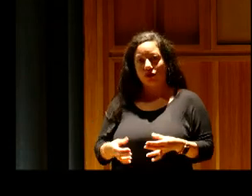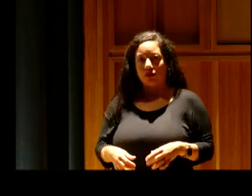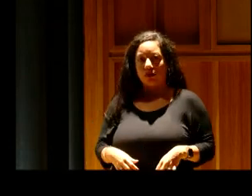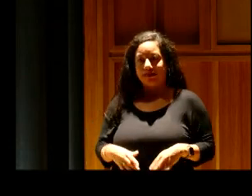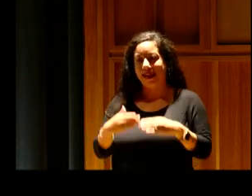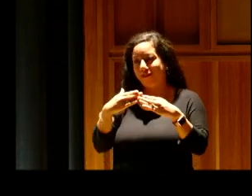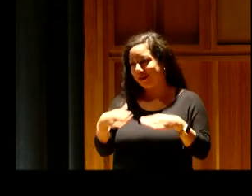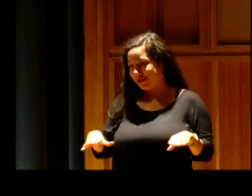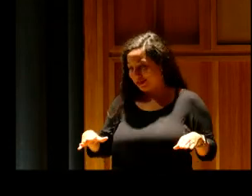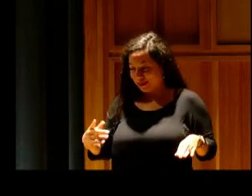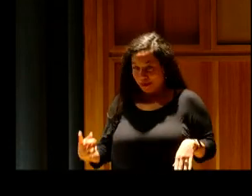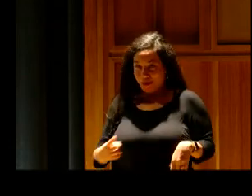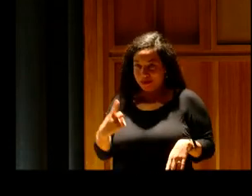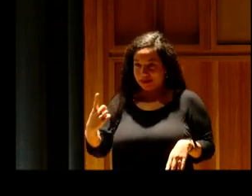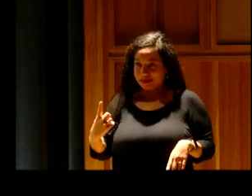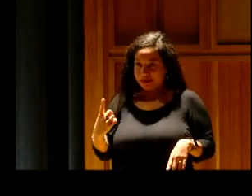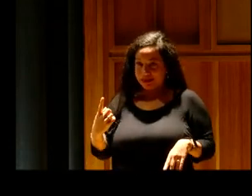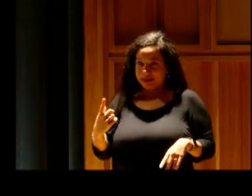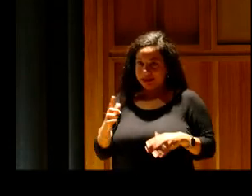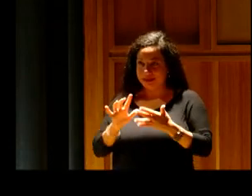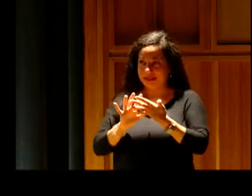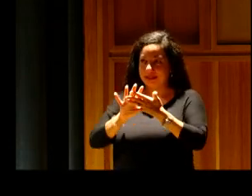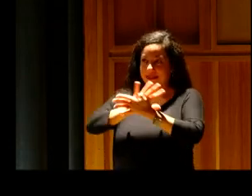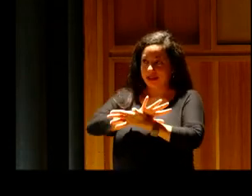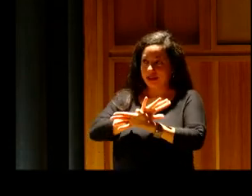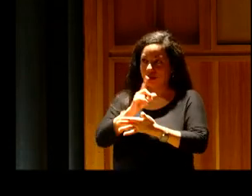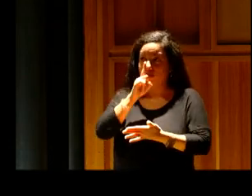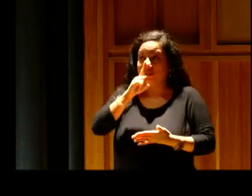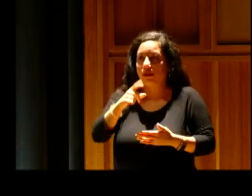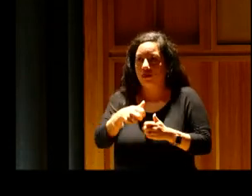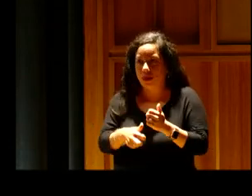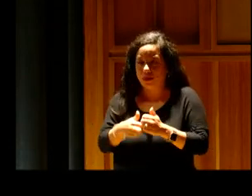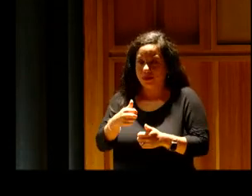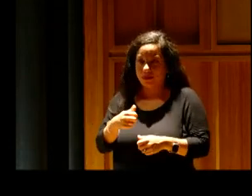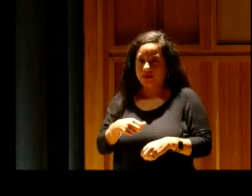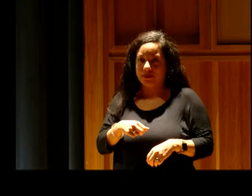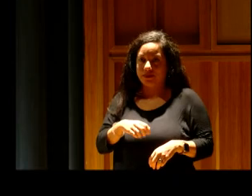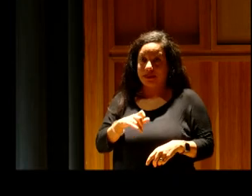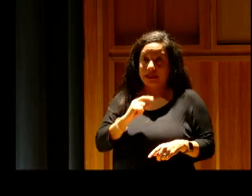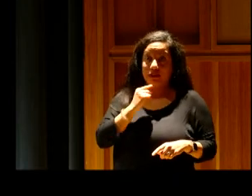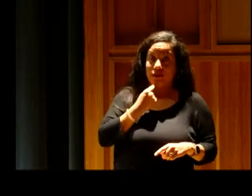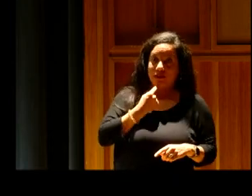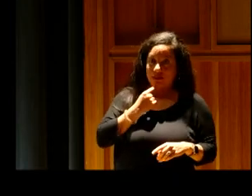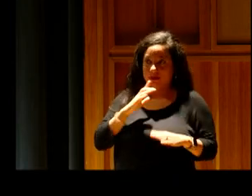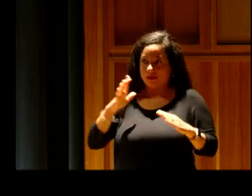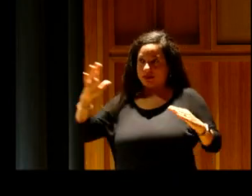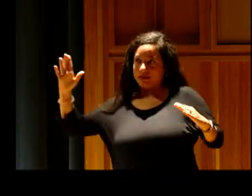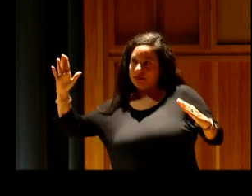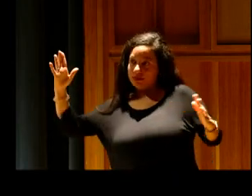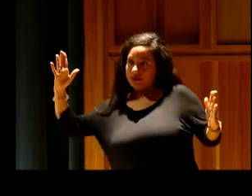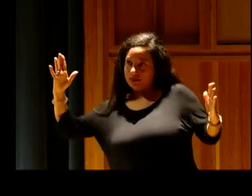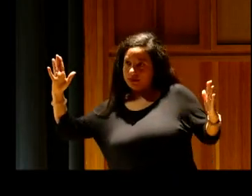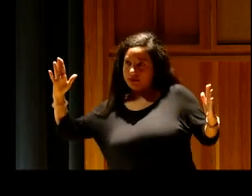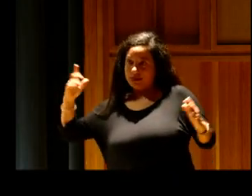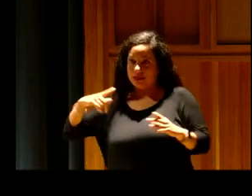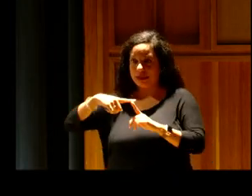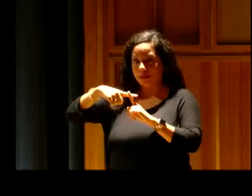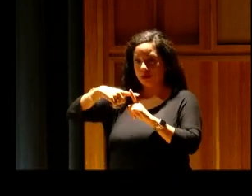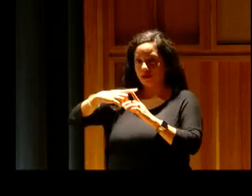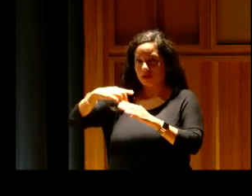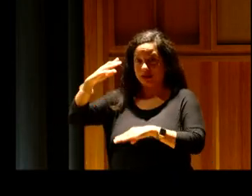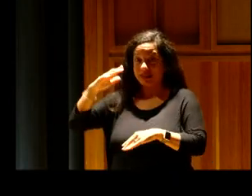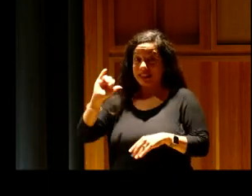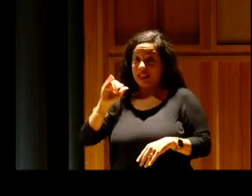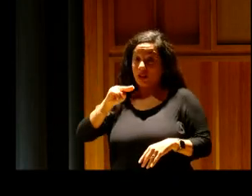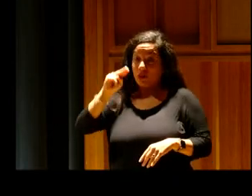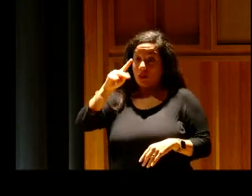averages always mask the real problem, which is at the extremes, the temperature increase particularly in the North